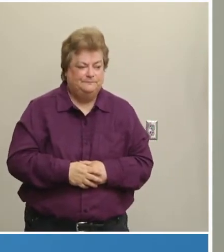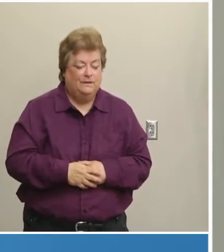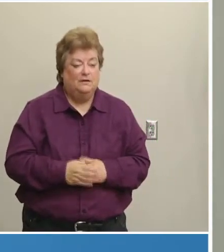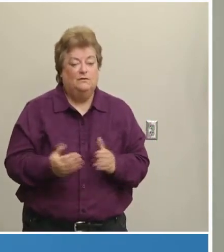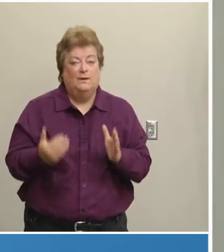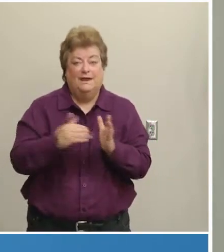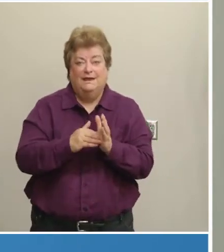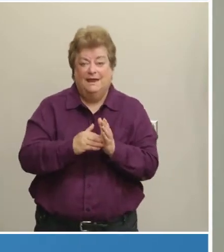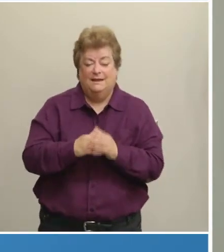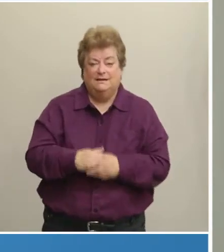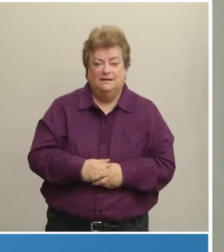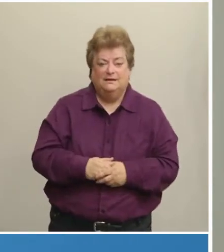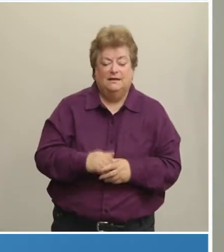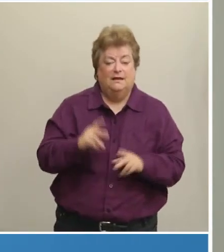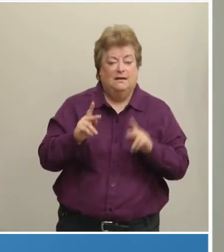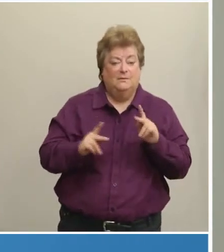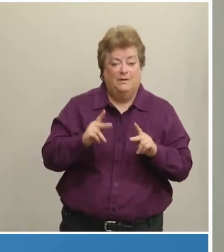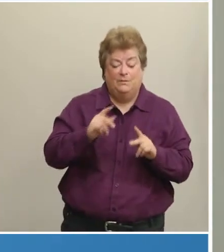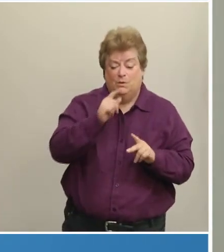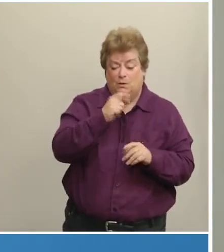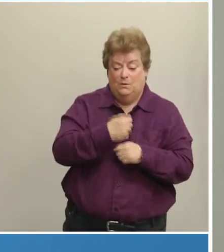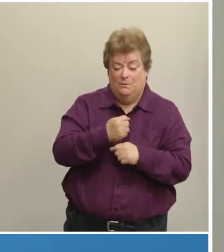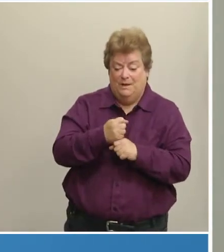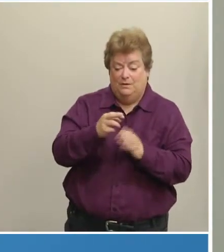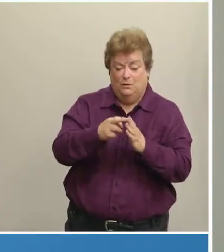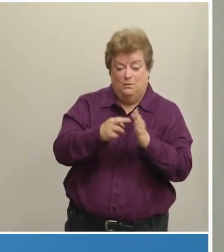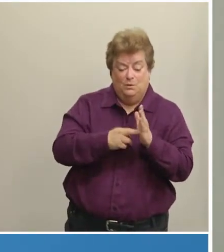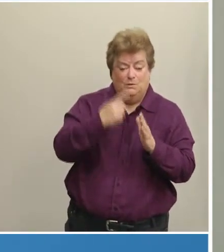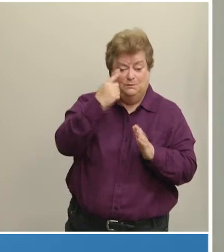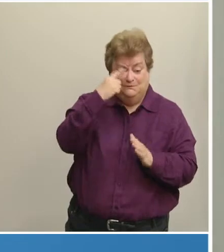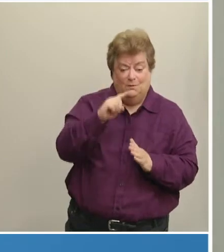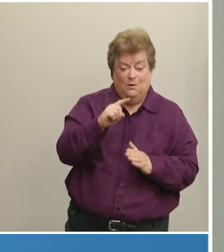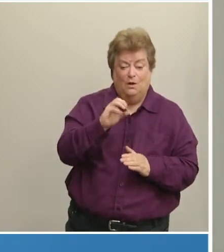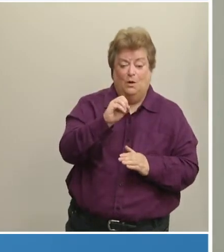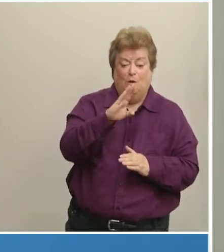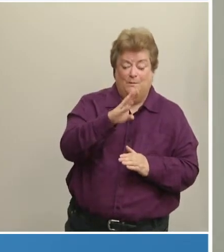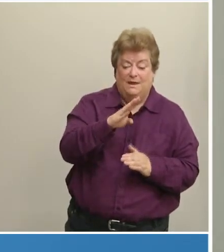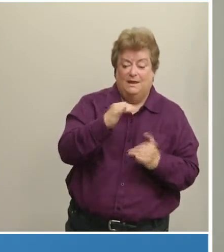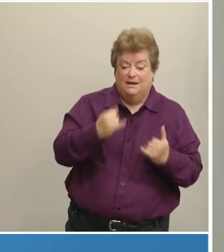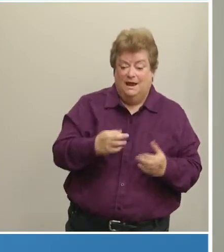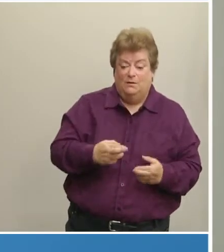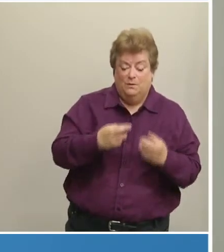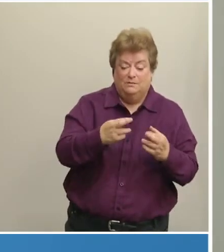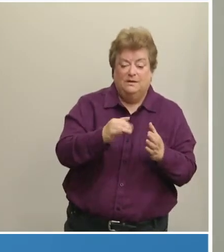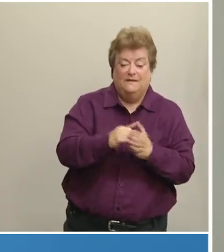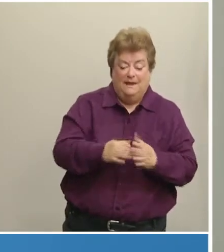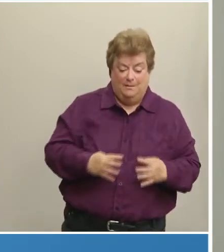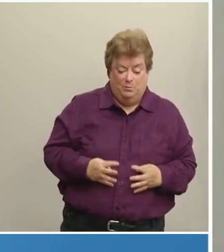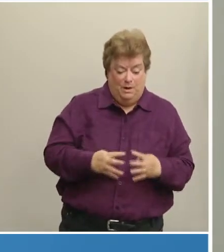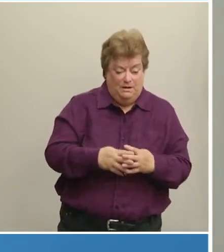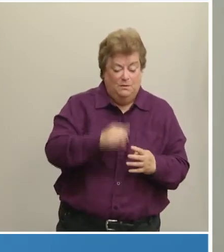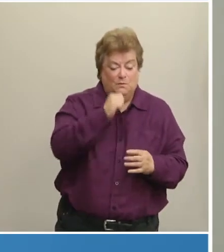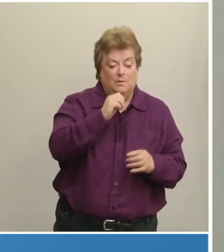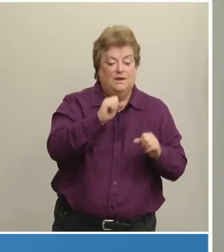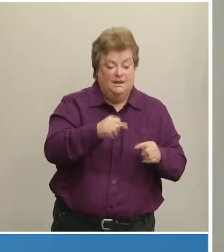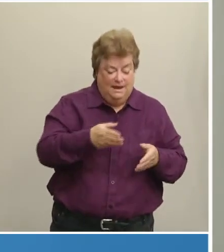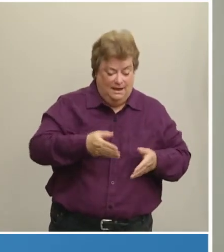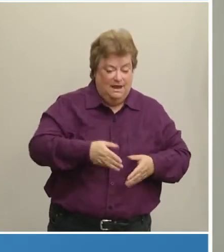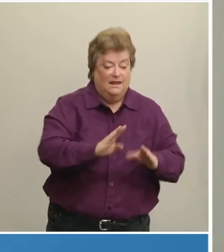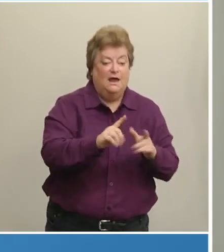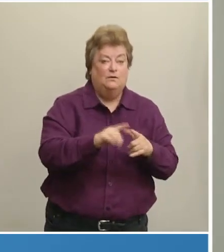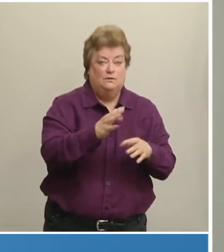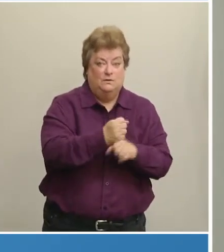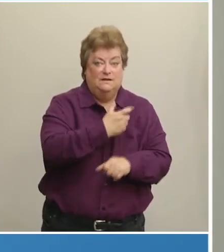So again, the people that make the rules for OBs in the country recommend that pregnant women be allowed to get the vaccine if they choose